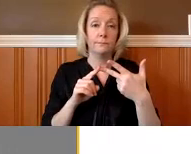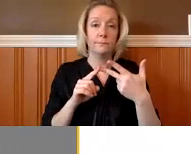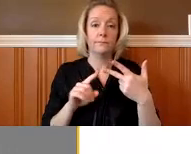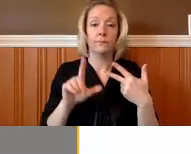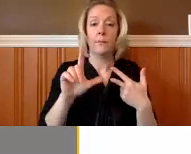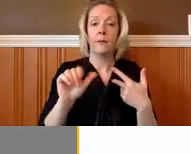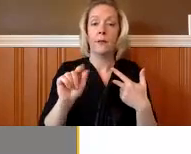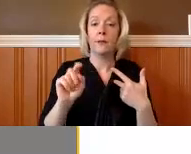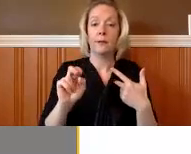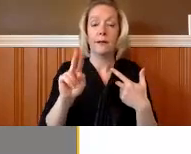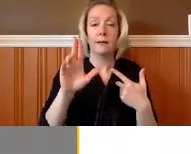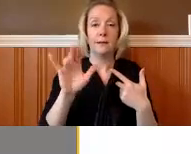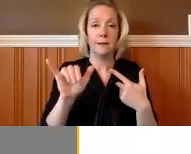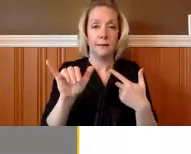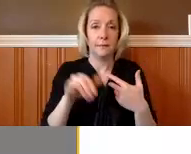latency,